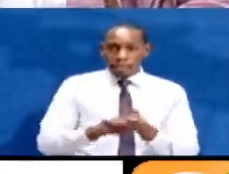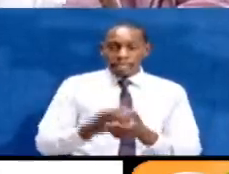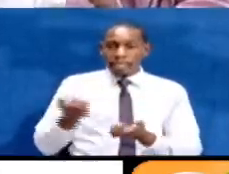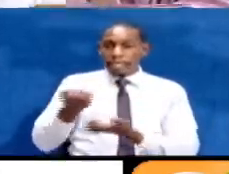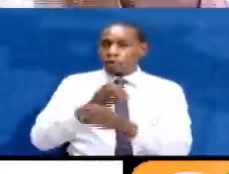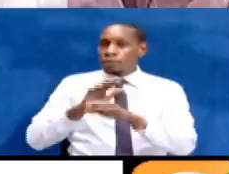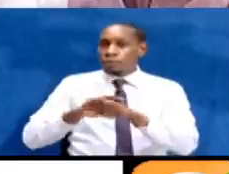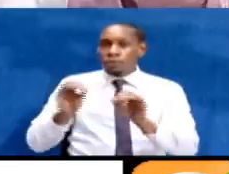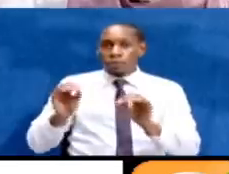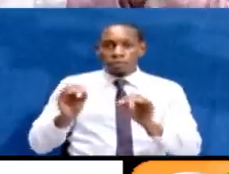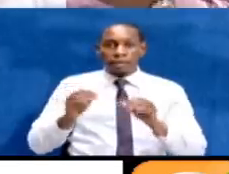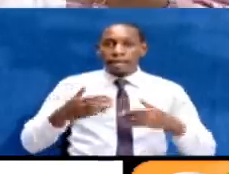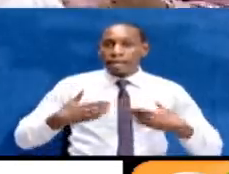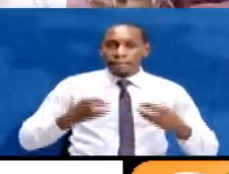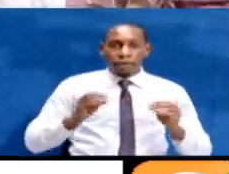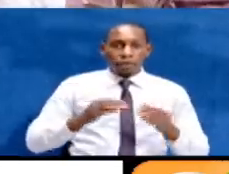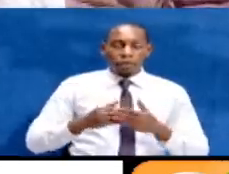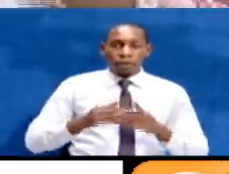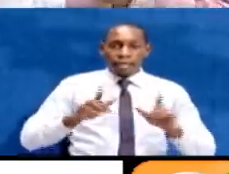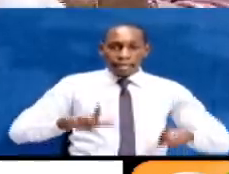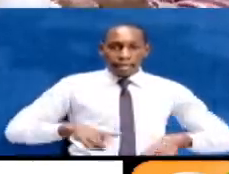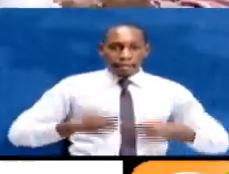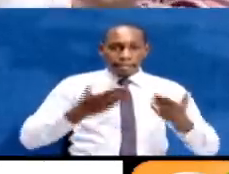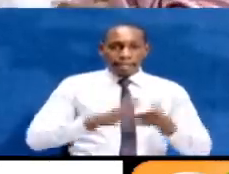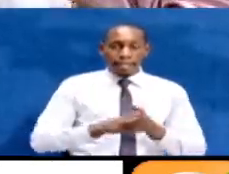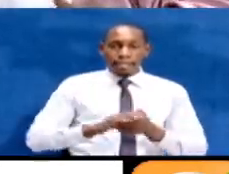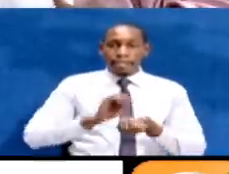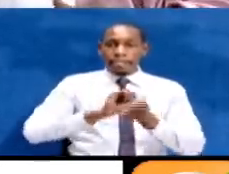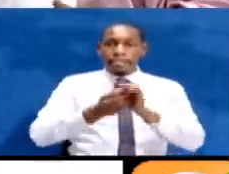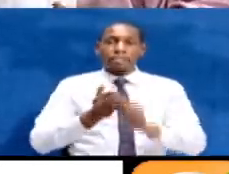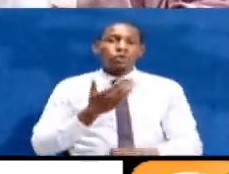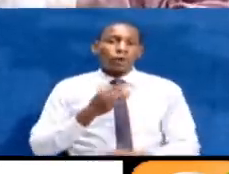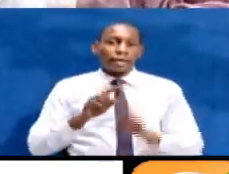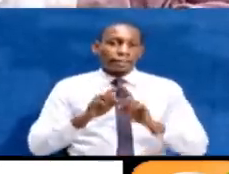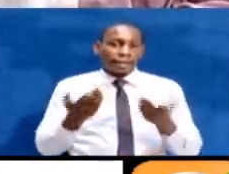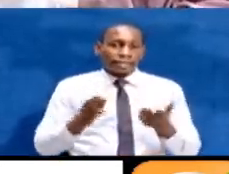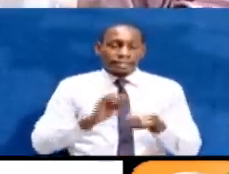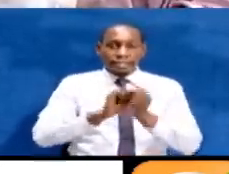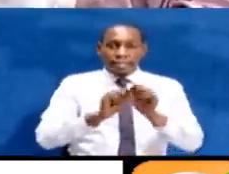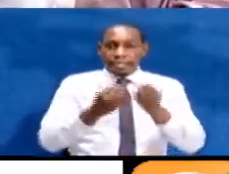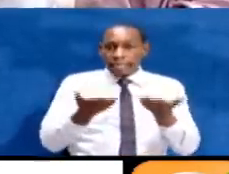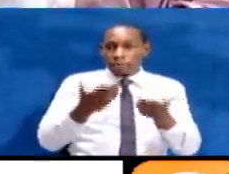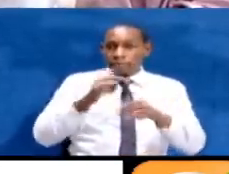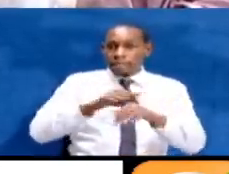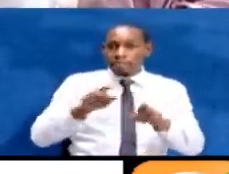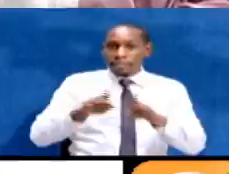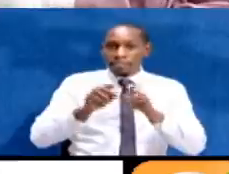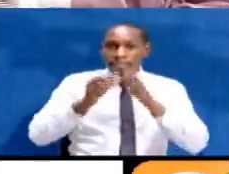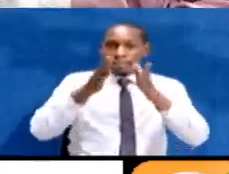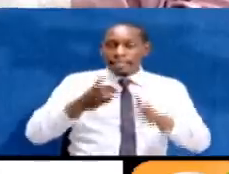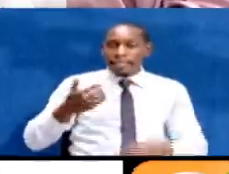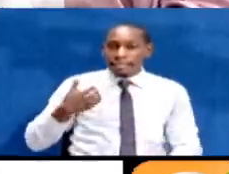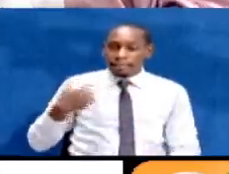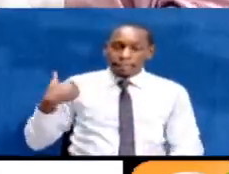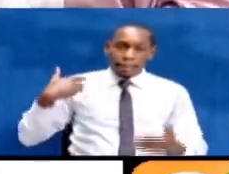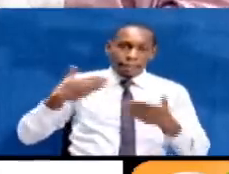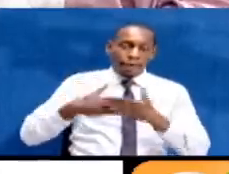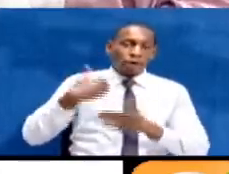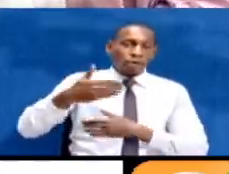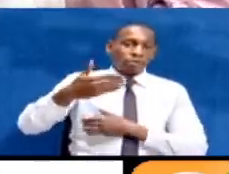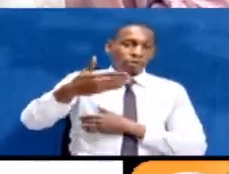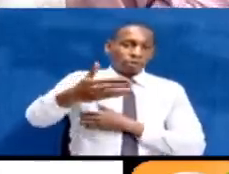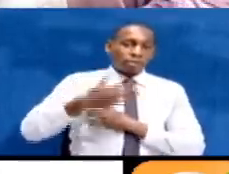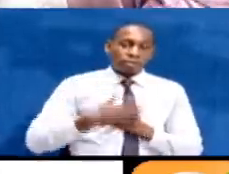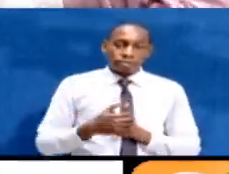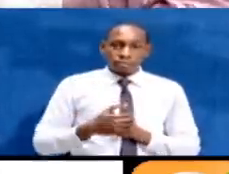with the economy. They're not happy with how their day-to-day lives are, and they wish for change. But how will there be change if you have the same leaders time and time